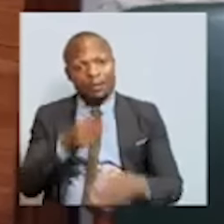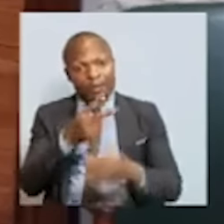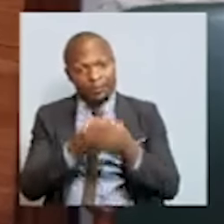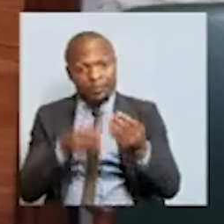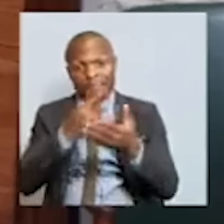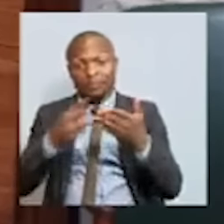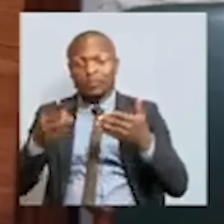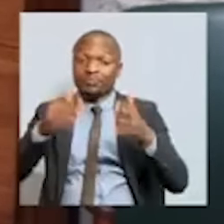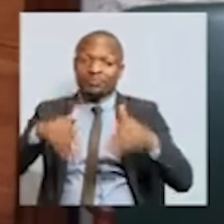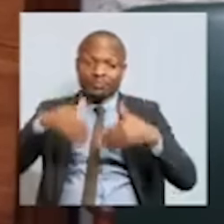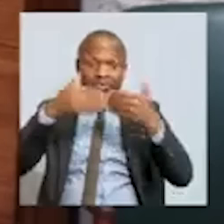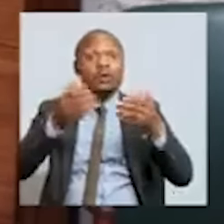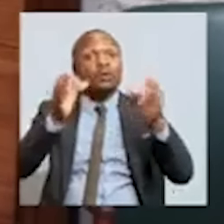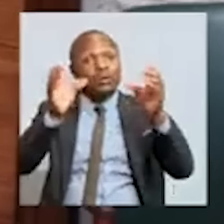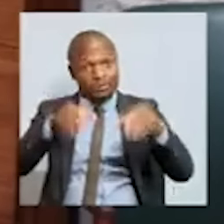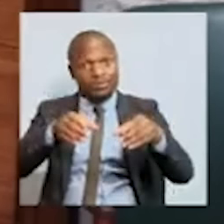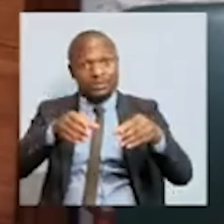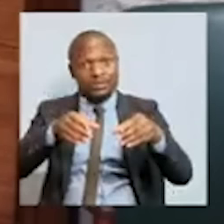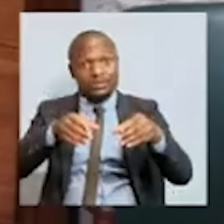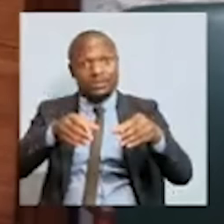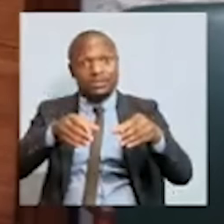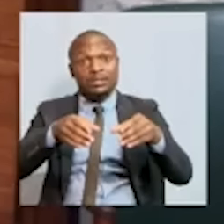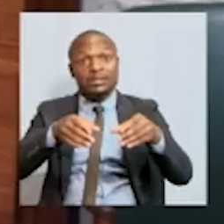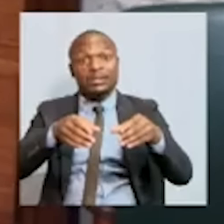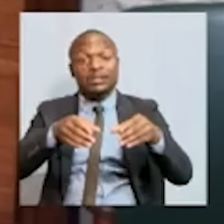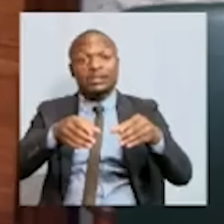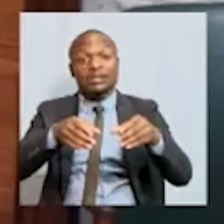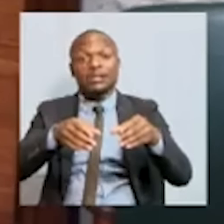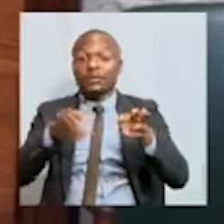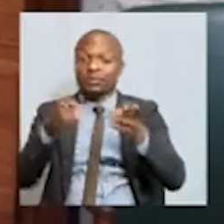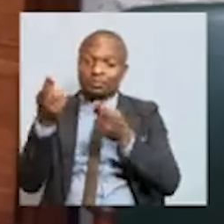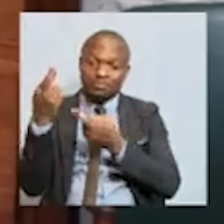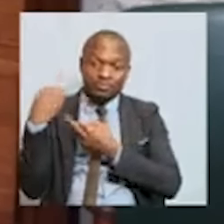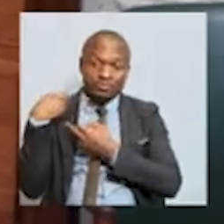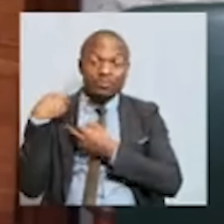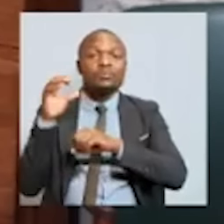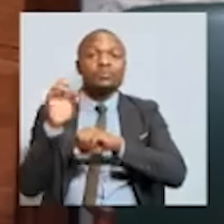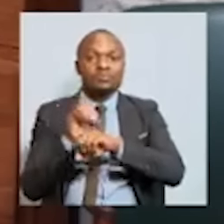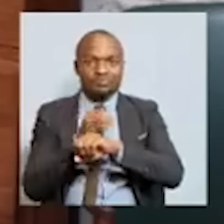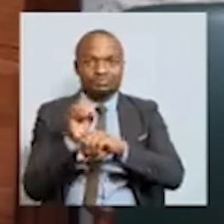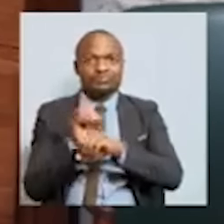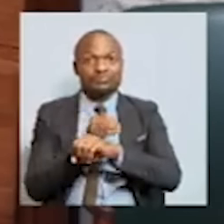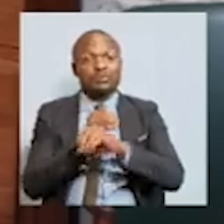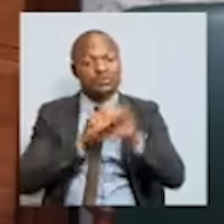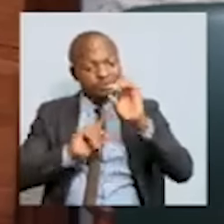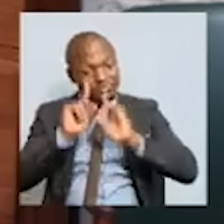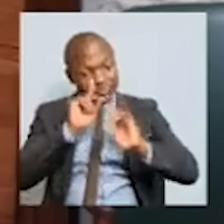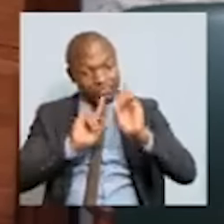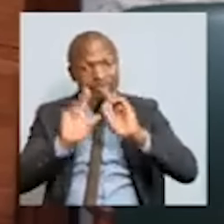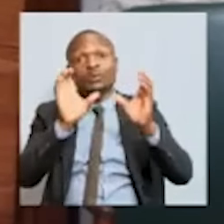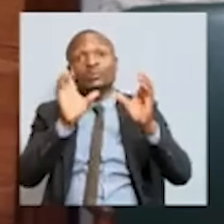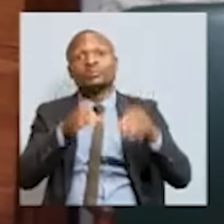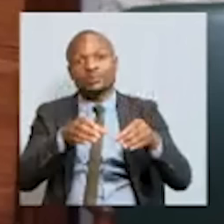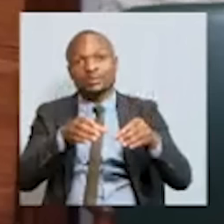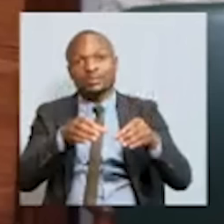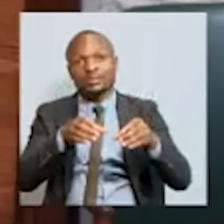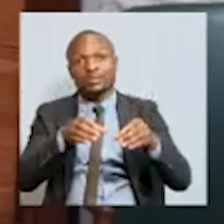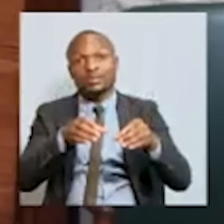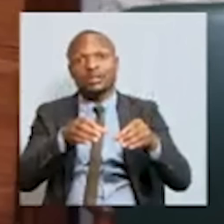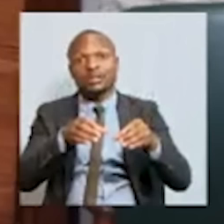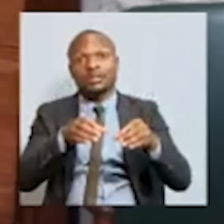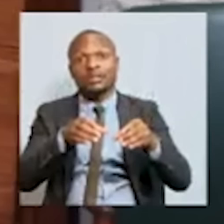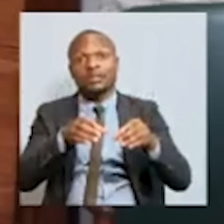were referred to the Committee on Privileges and Absences for determination. The Committee on Privileges